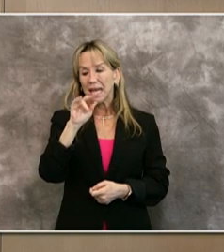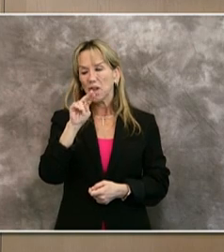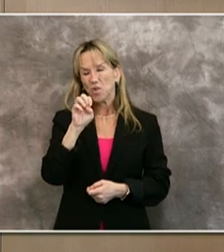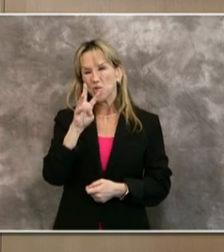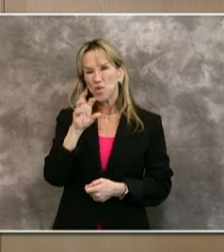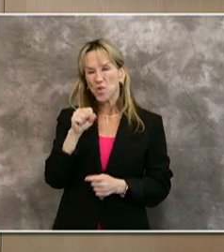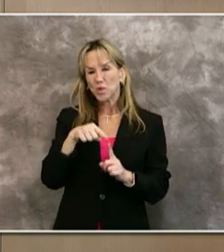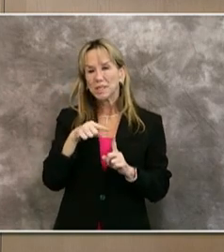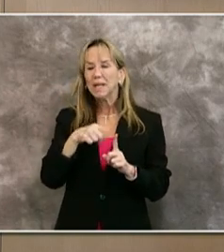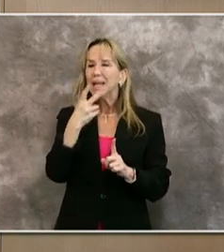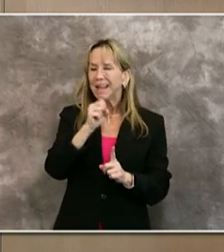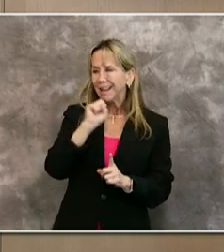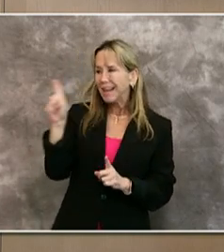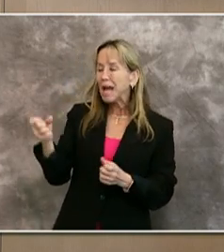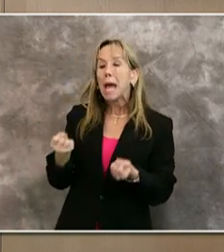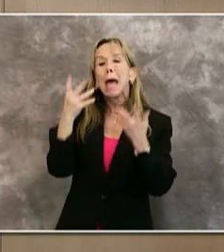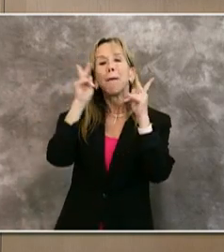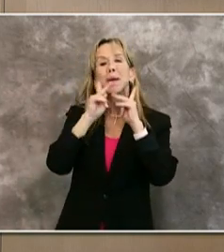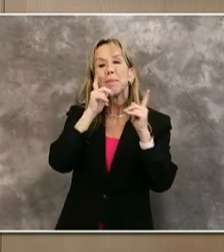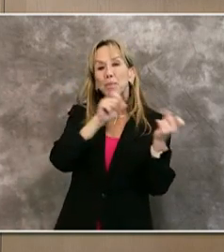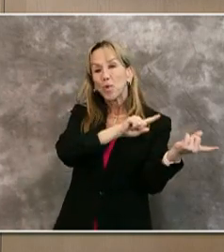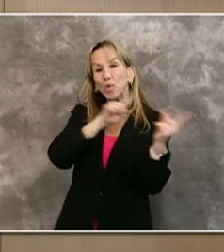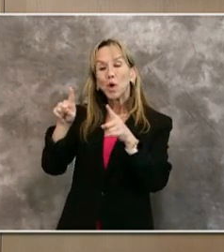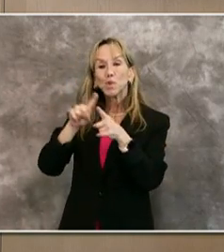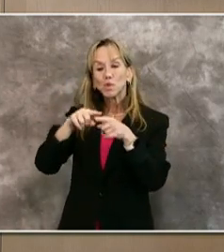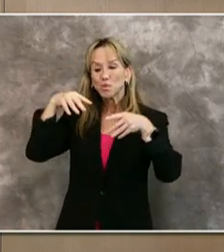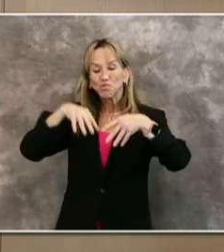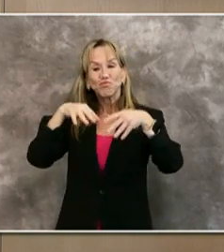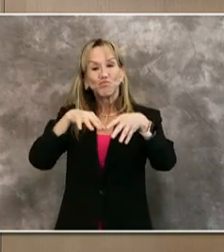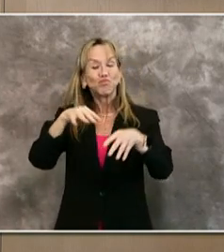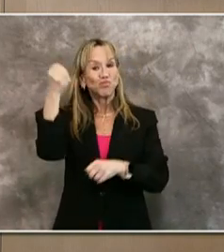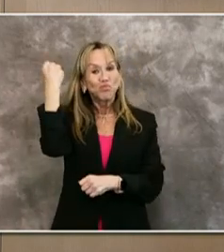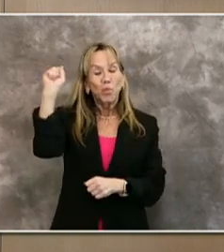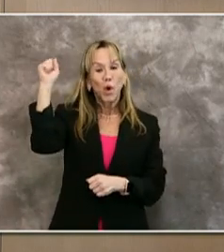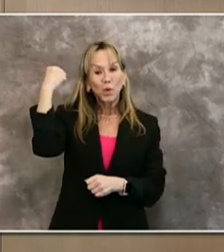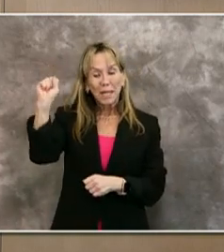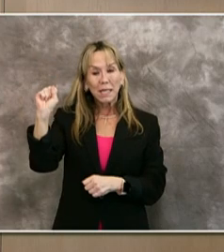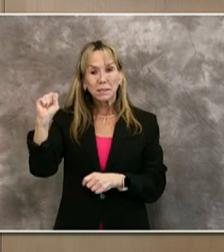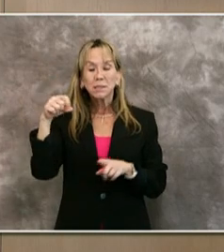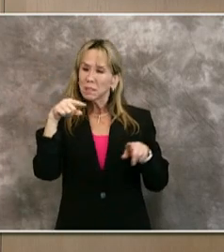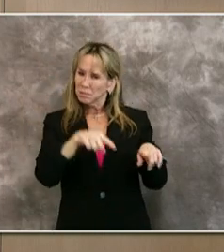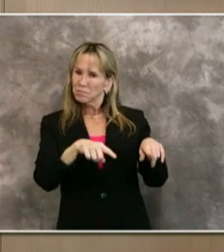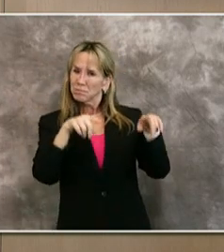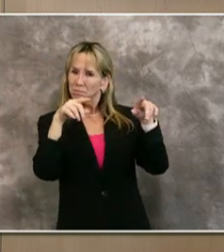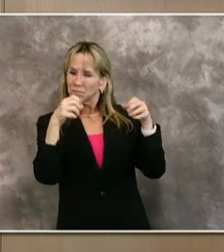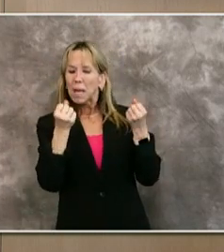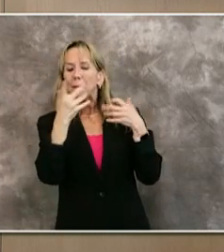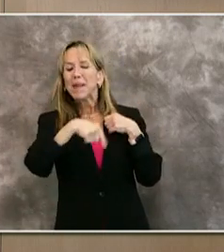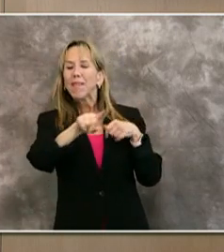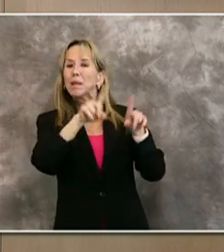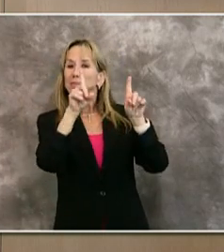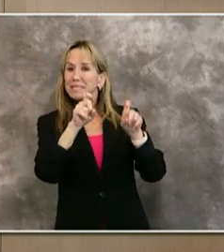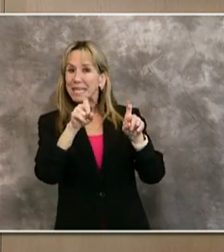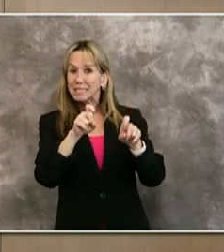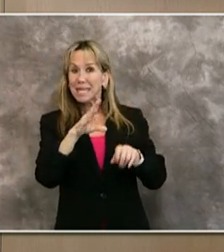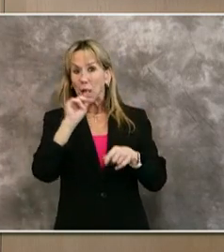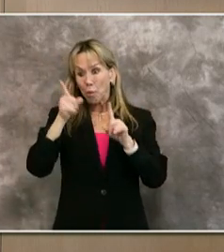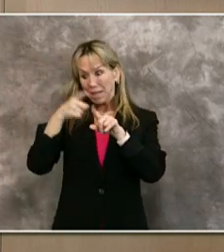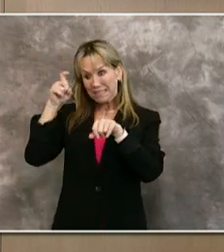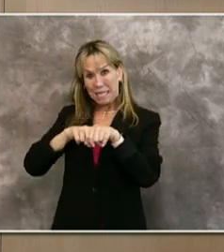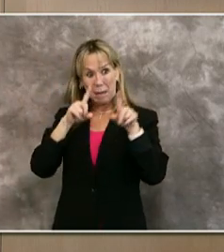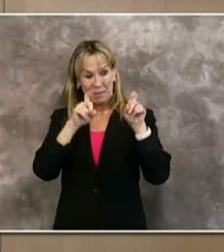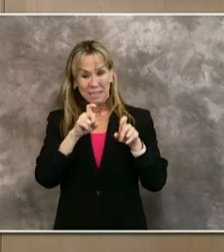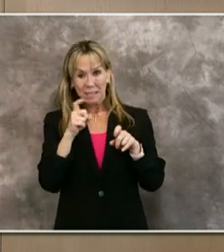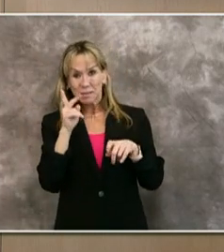protests have been tested, and is everyone who gets tested asked if they've been to a protest? I don't know the answer to